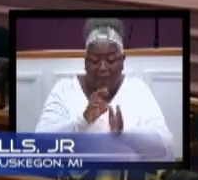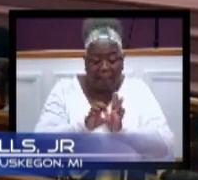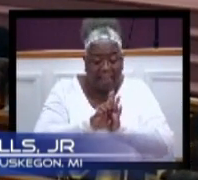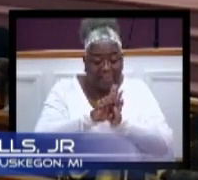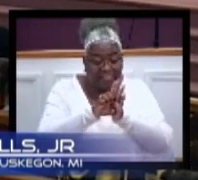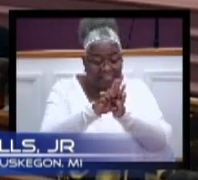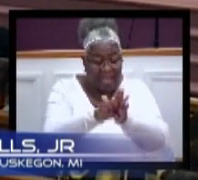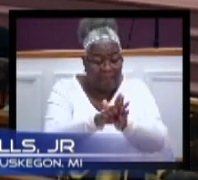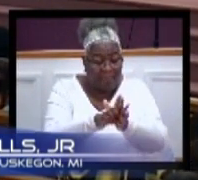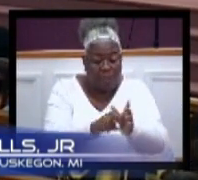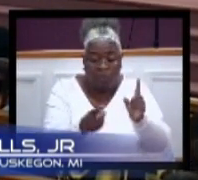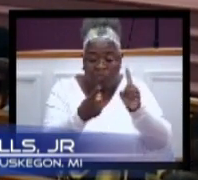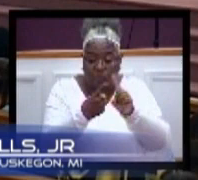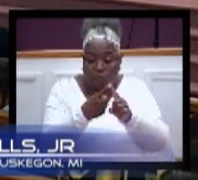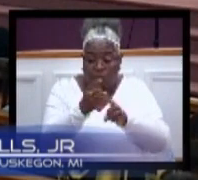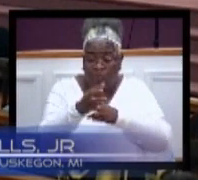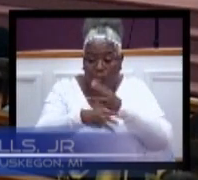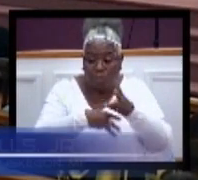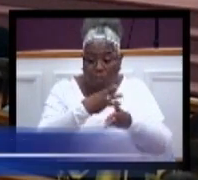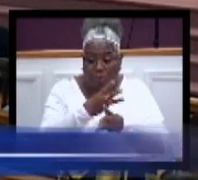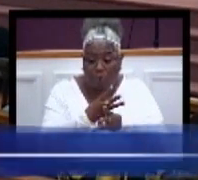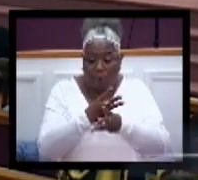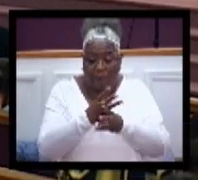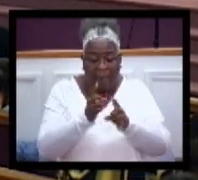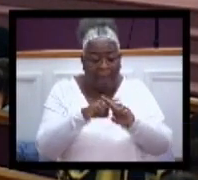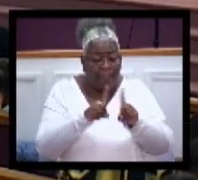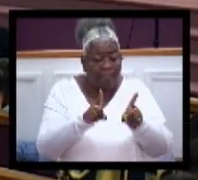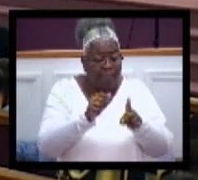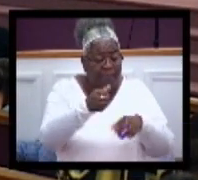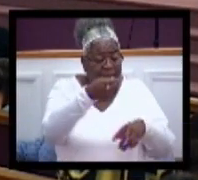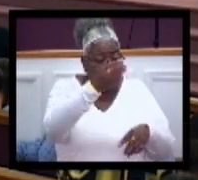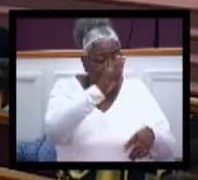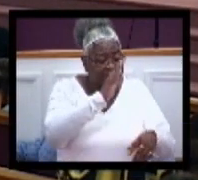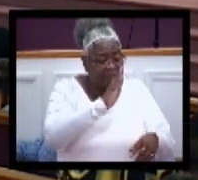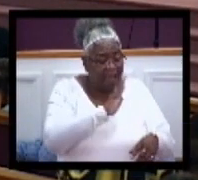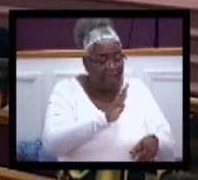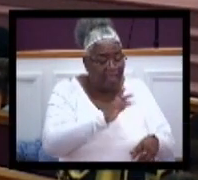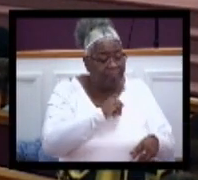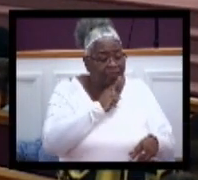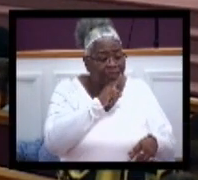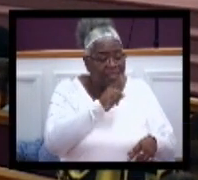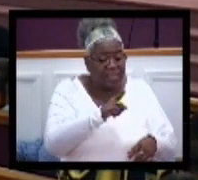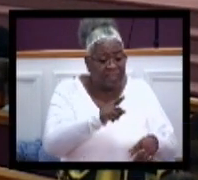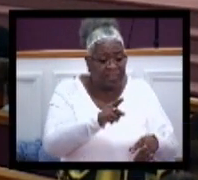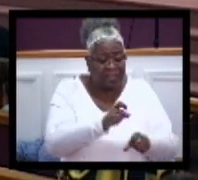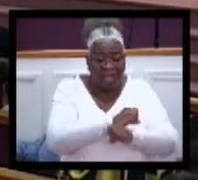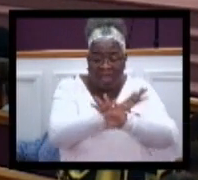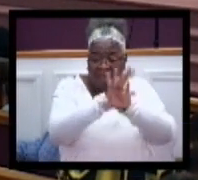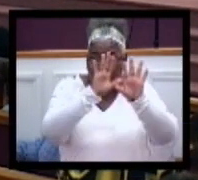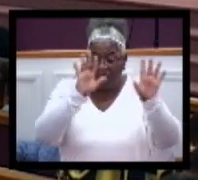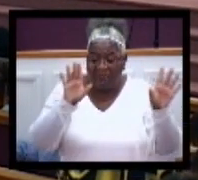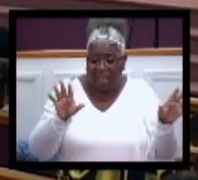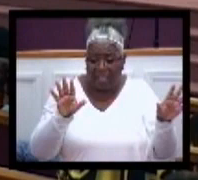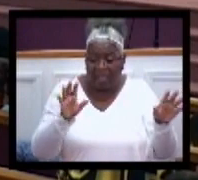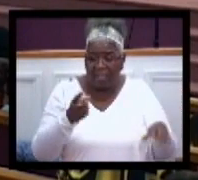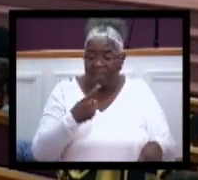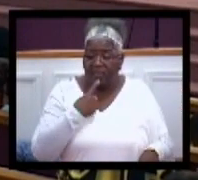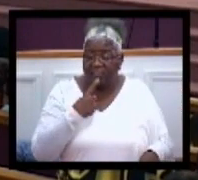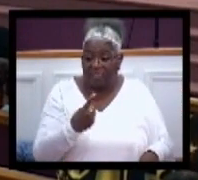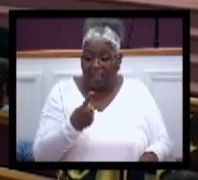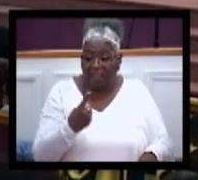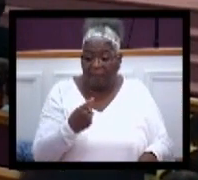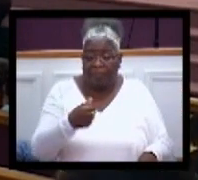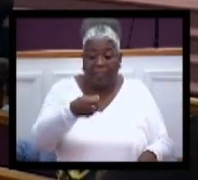example to the world, but God is light. Talk back to me. Say,